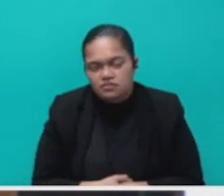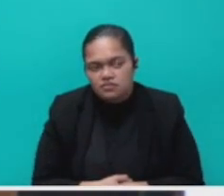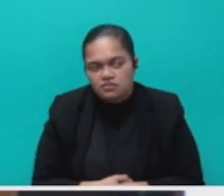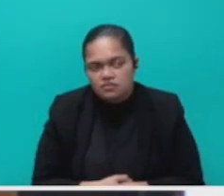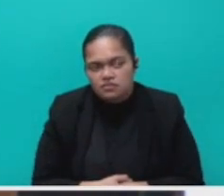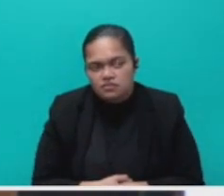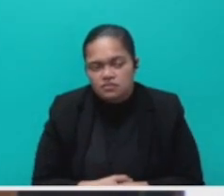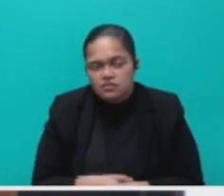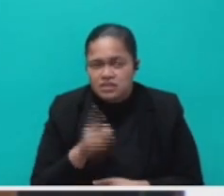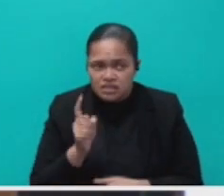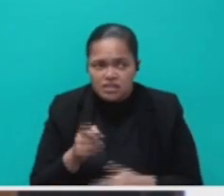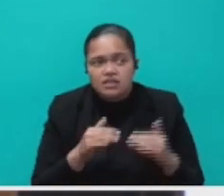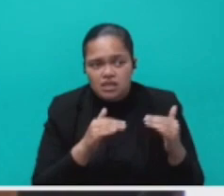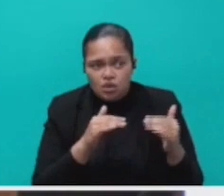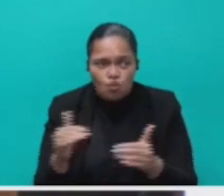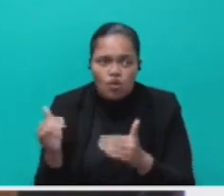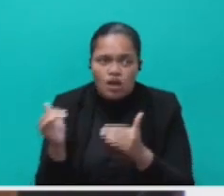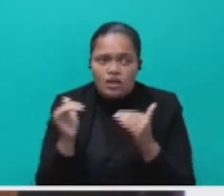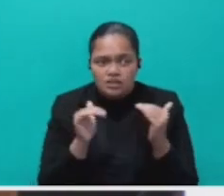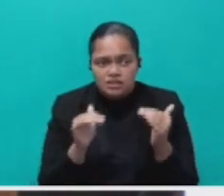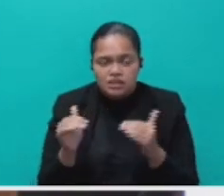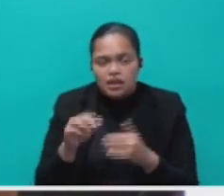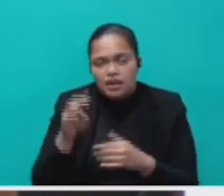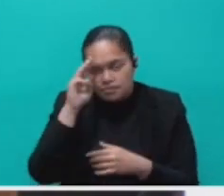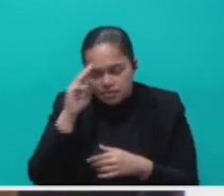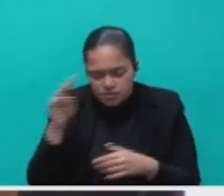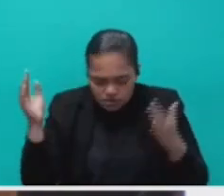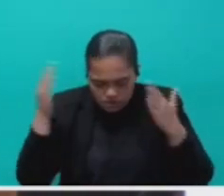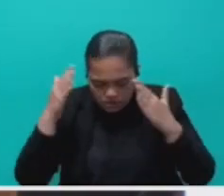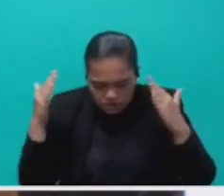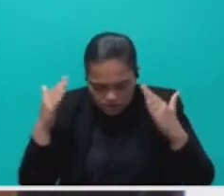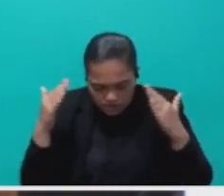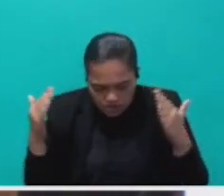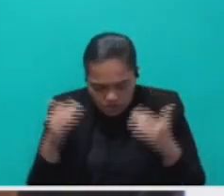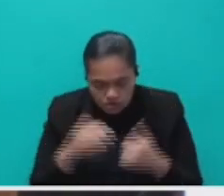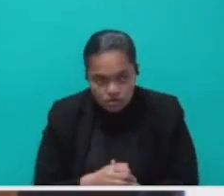It is equality, Mr. Speaker.